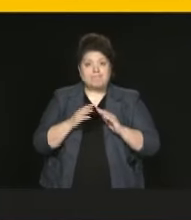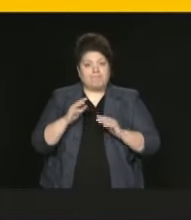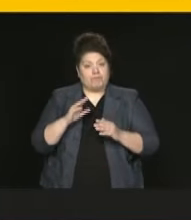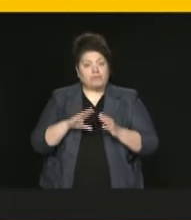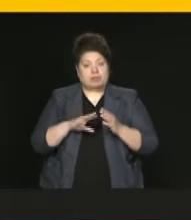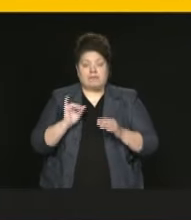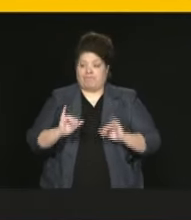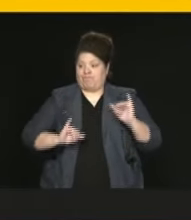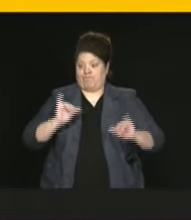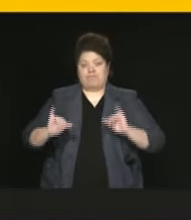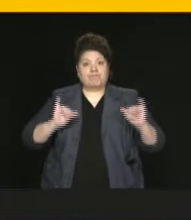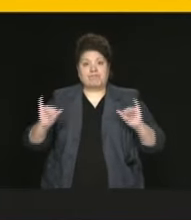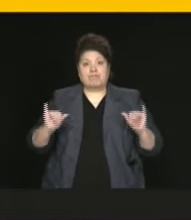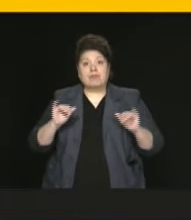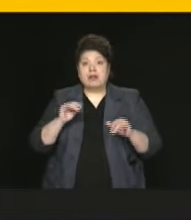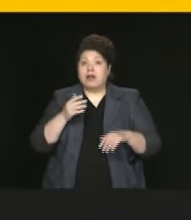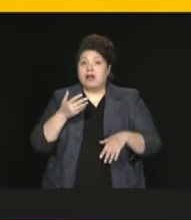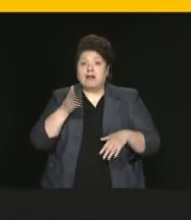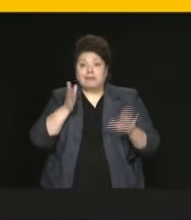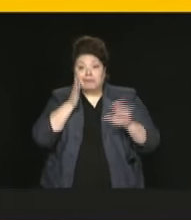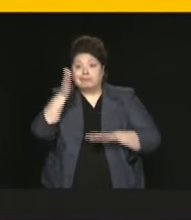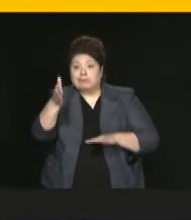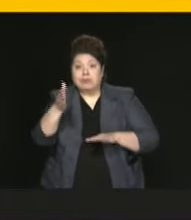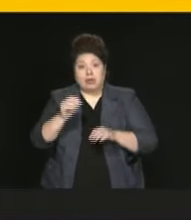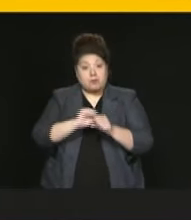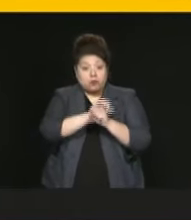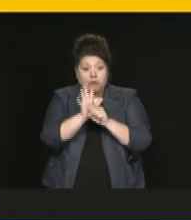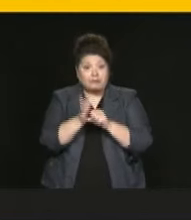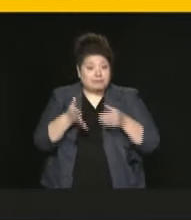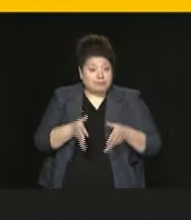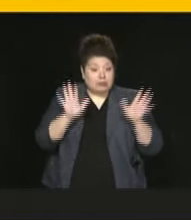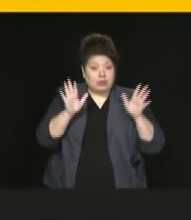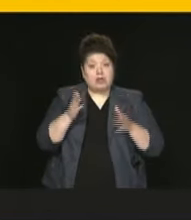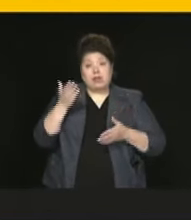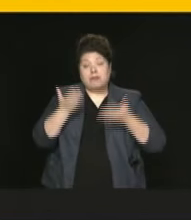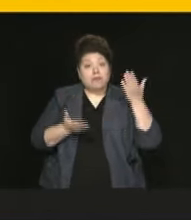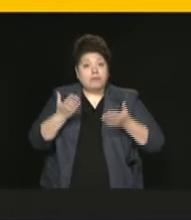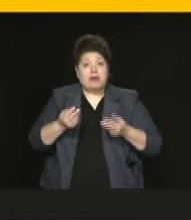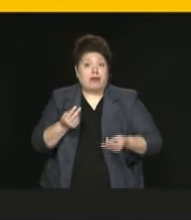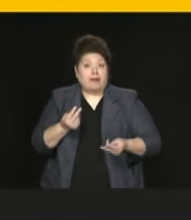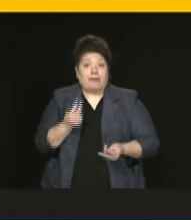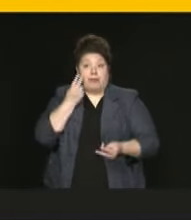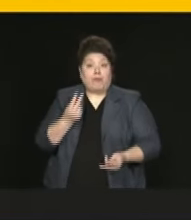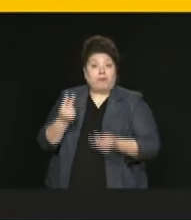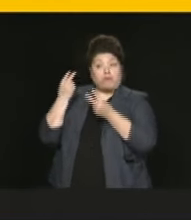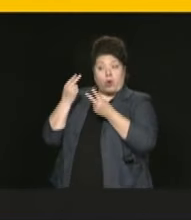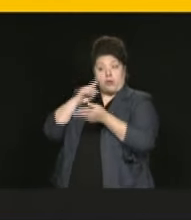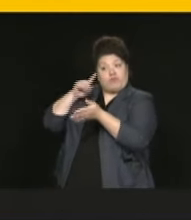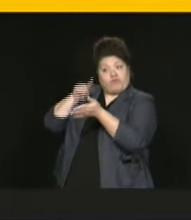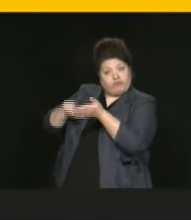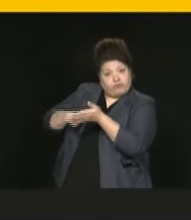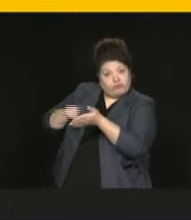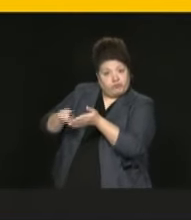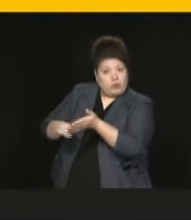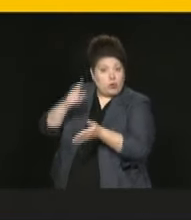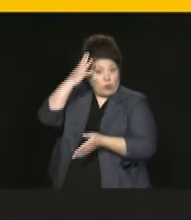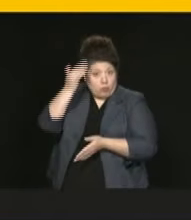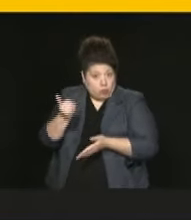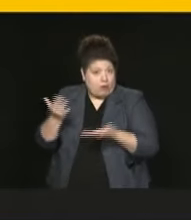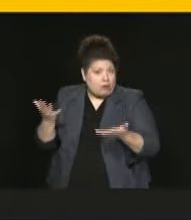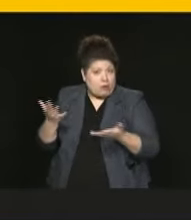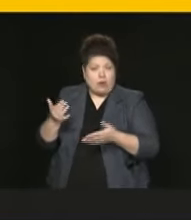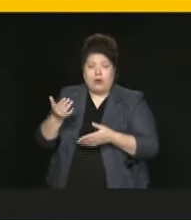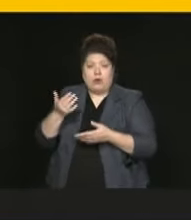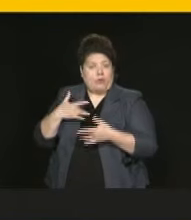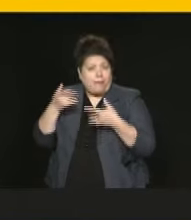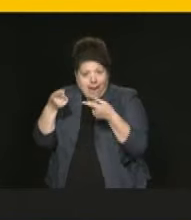perhaps we should have an inquiry to look at how we're treating our seniors, how we're supporting